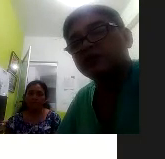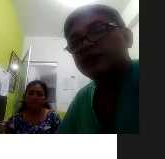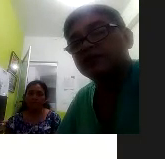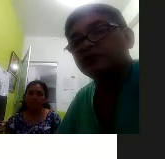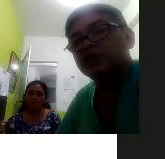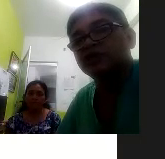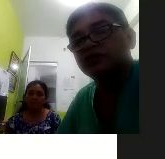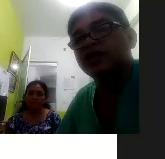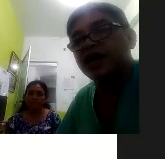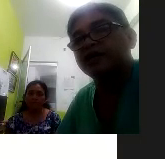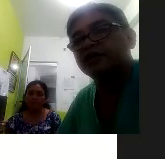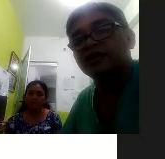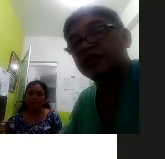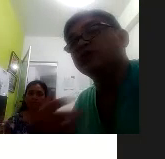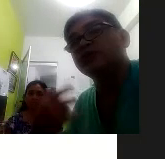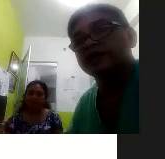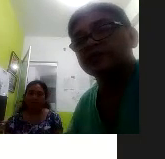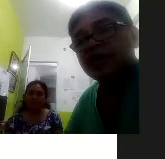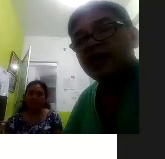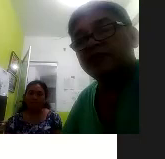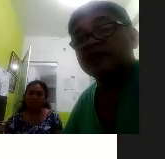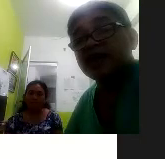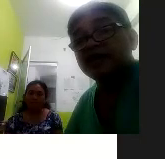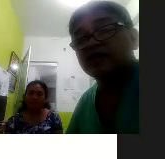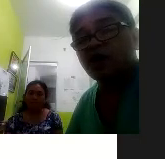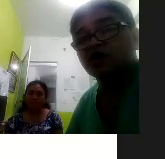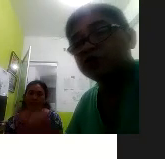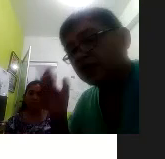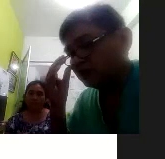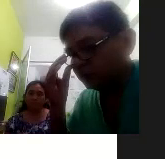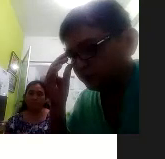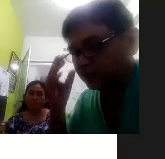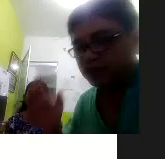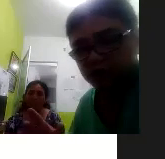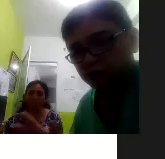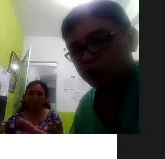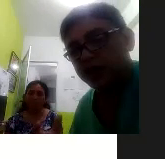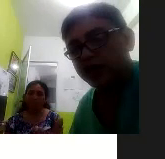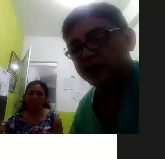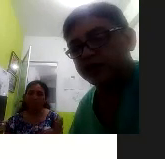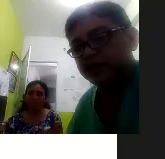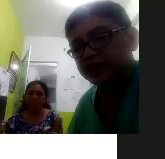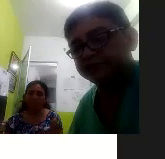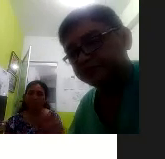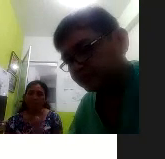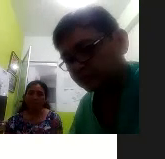mortality rate is really, really high in the area. Thanks God, in the hospital we